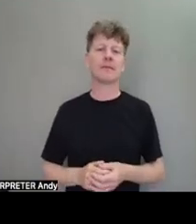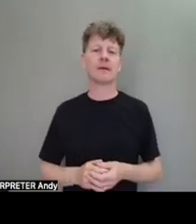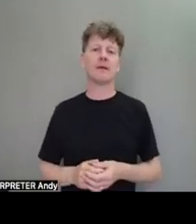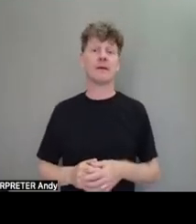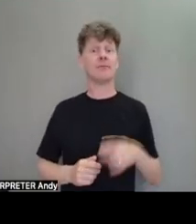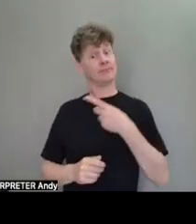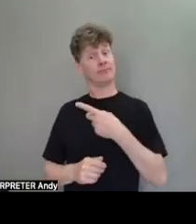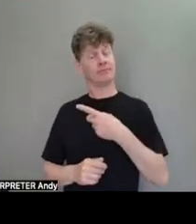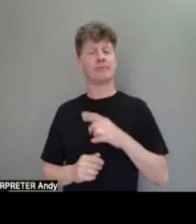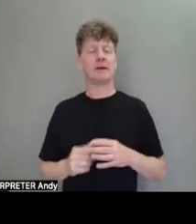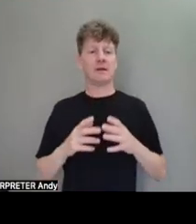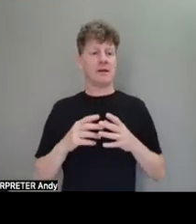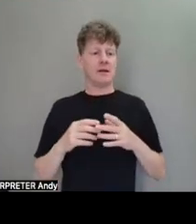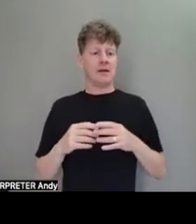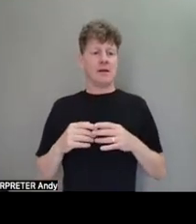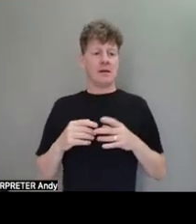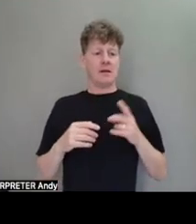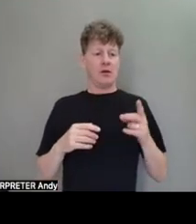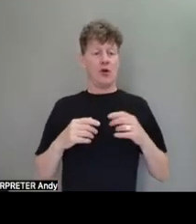And here again, we constructed